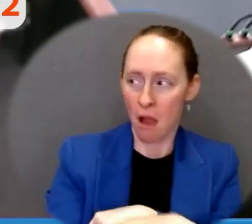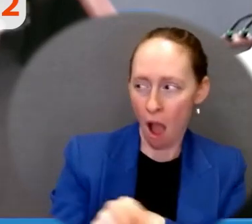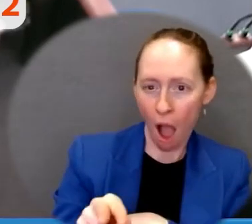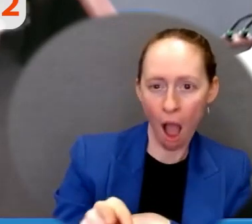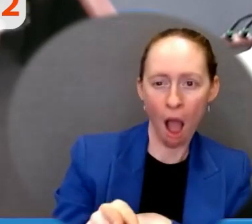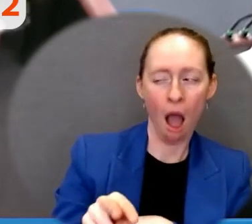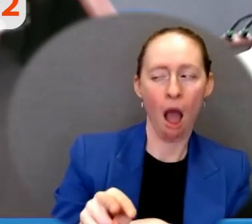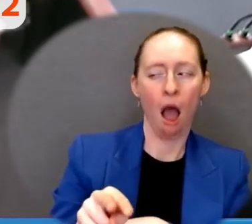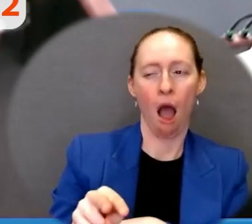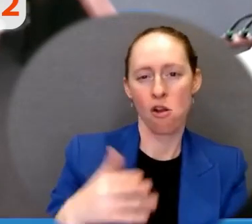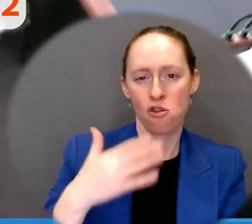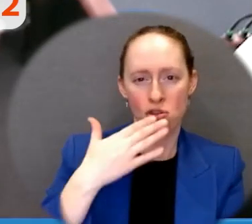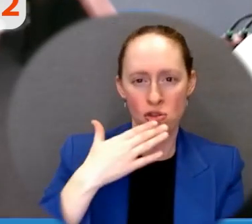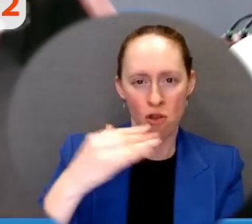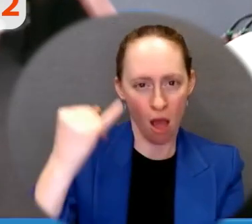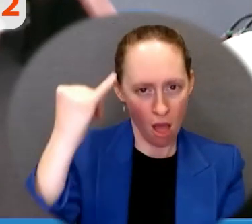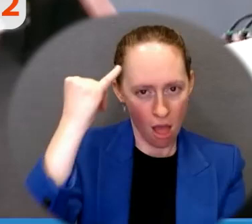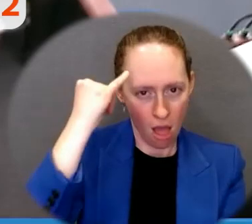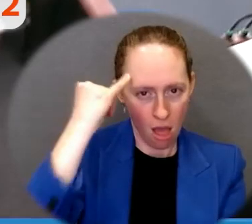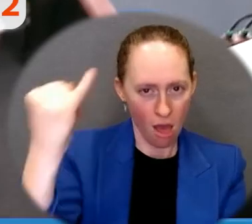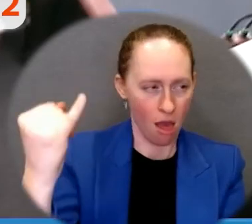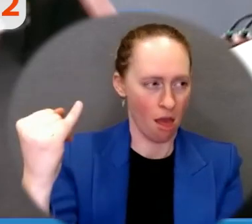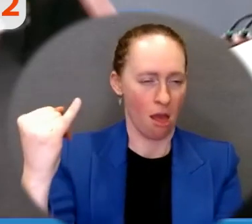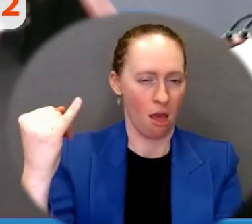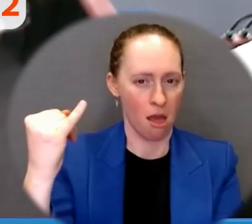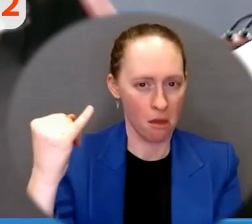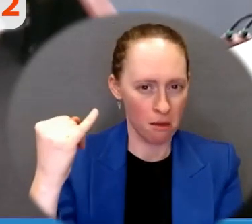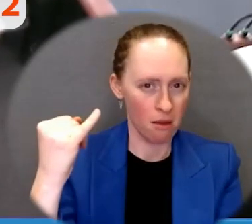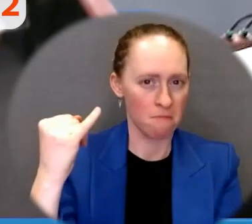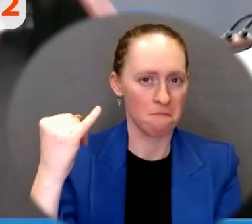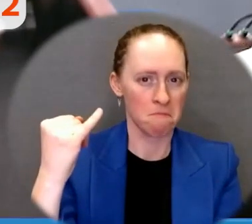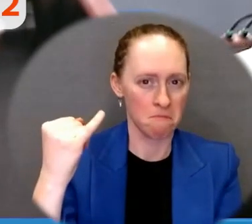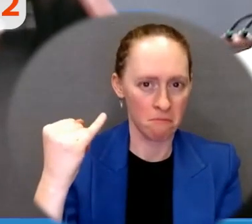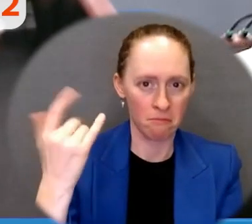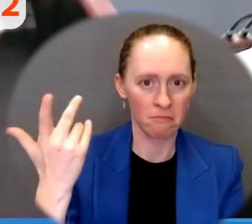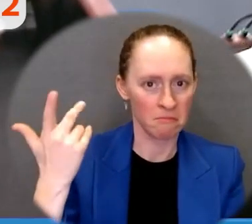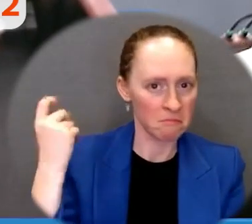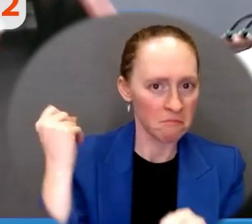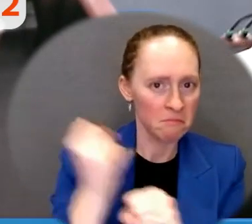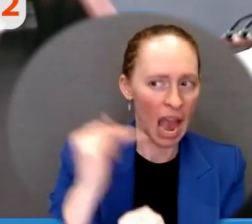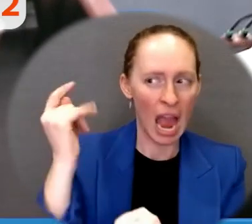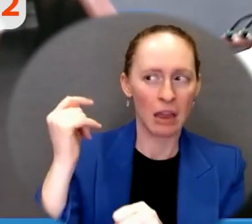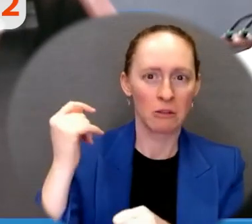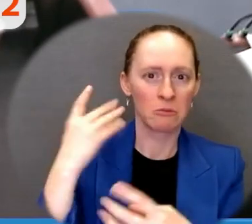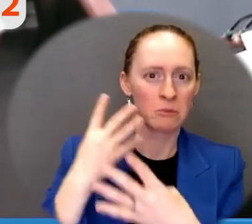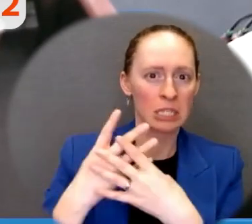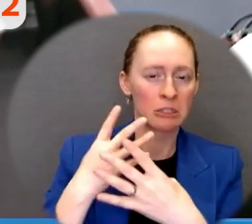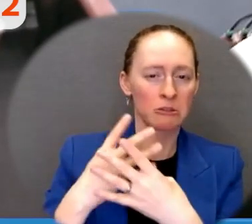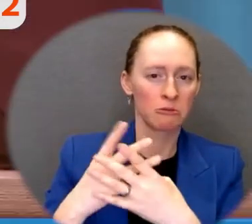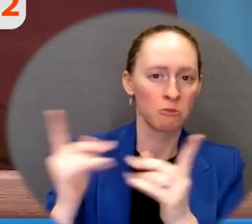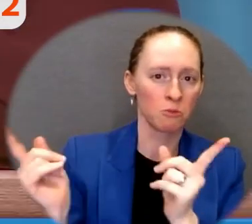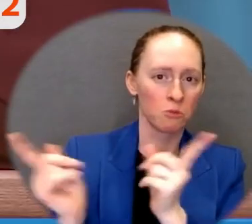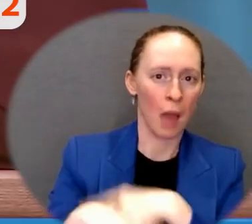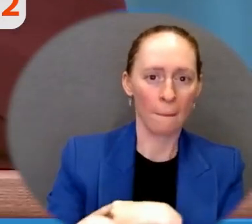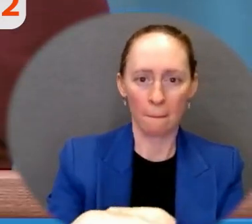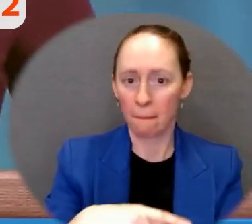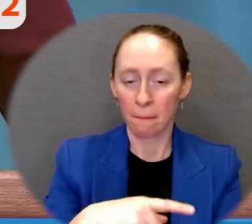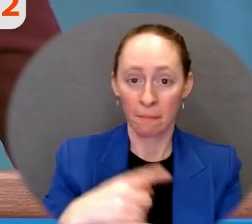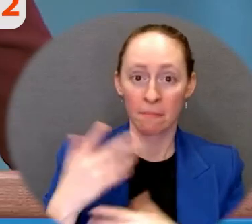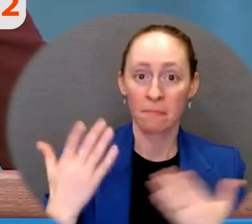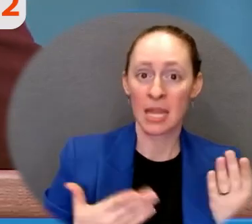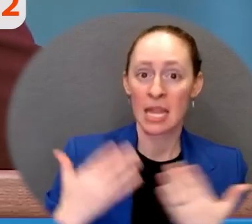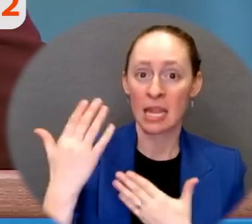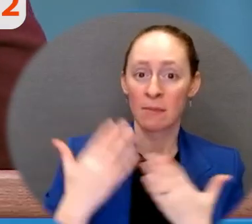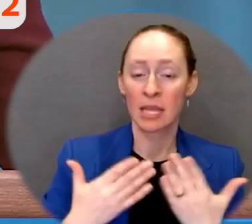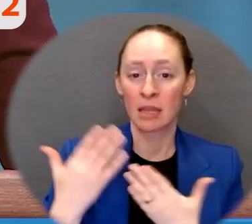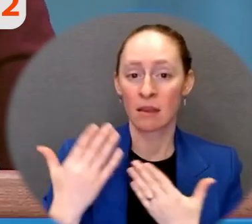this was possible in this situation, so this is something that we might be able to pull off too? Look, you know, Russia